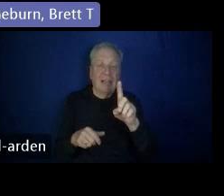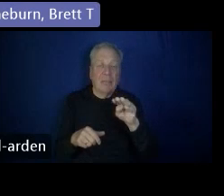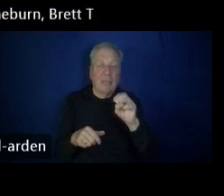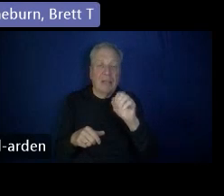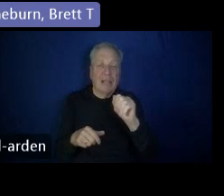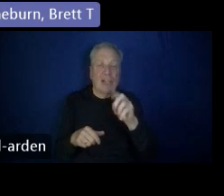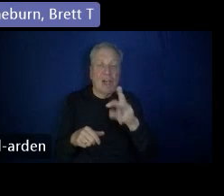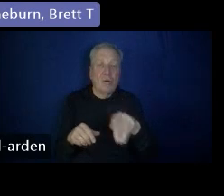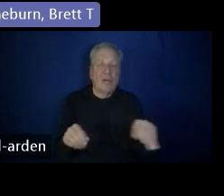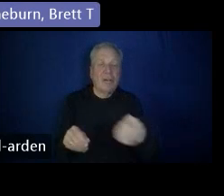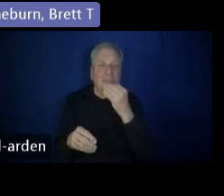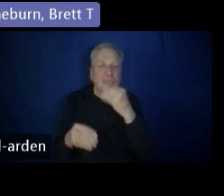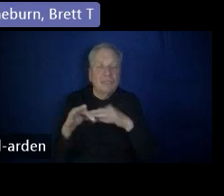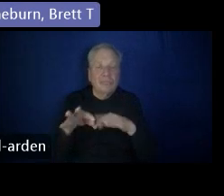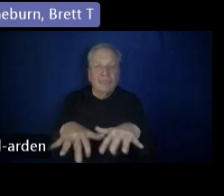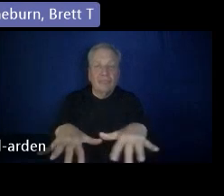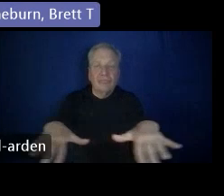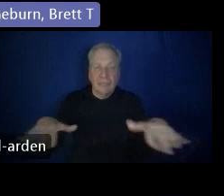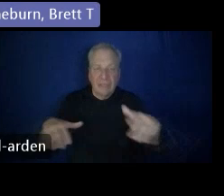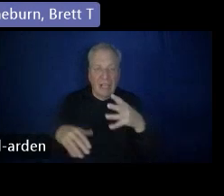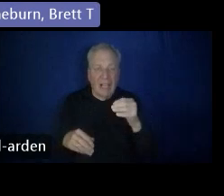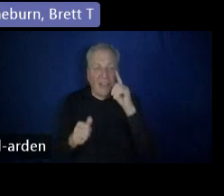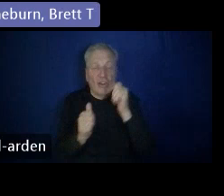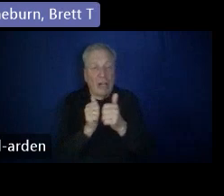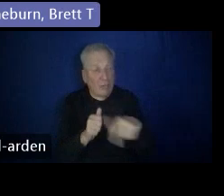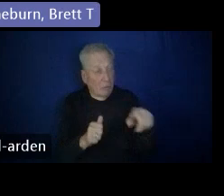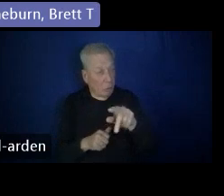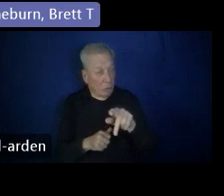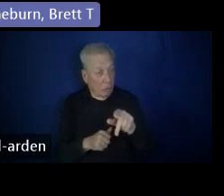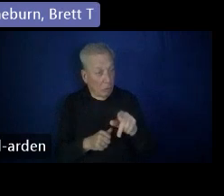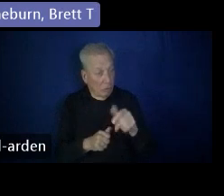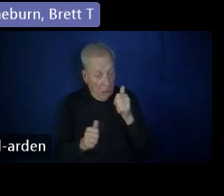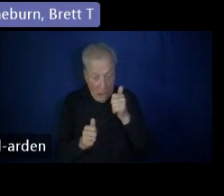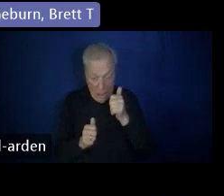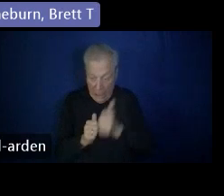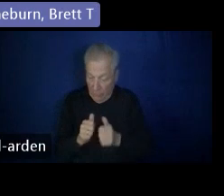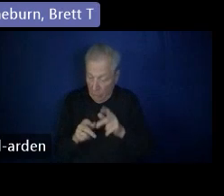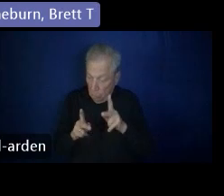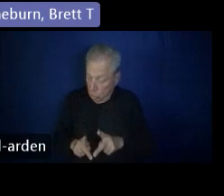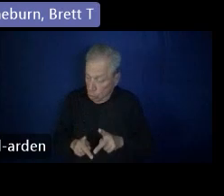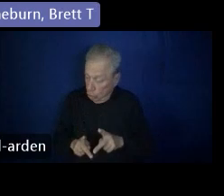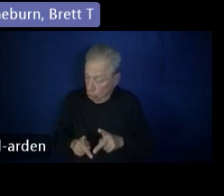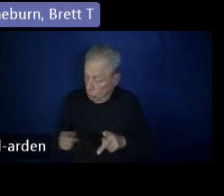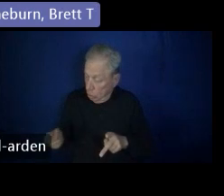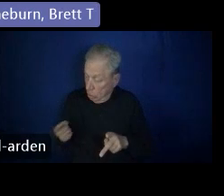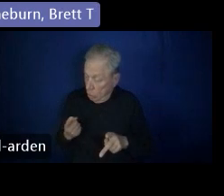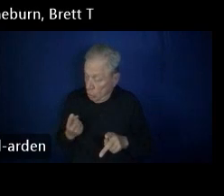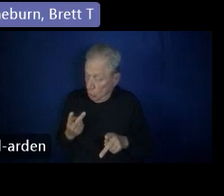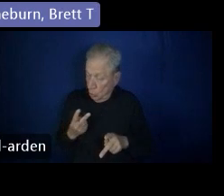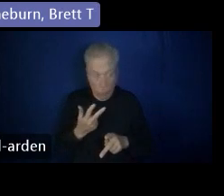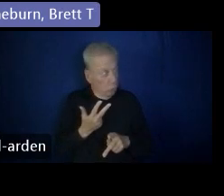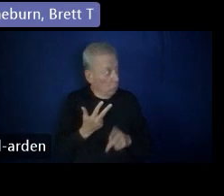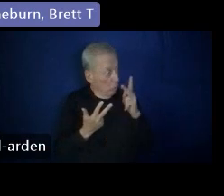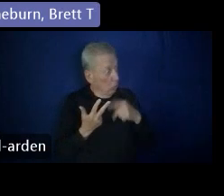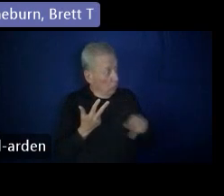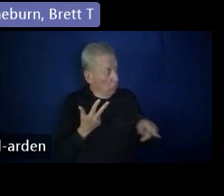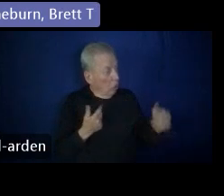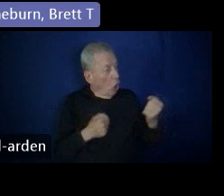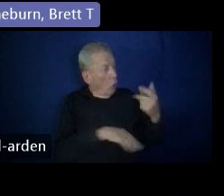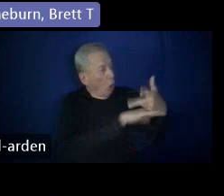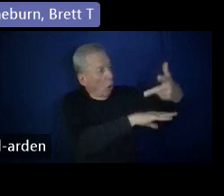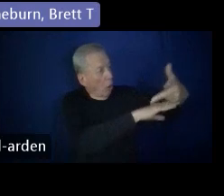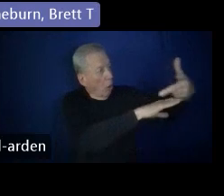then for every 2.5 people, there's a vehicle parked somewhere. And so trying to just keep the people from